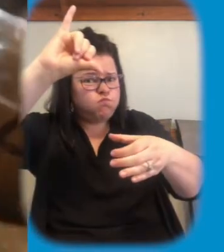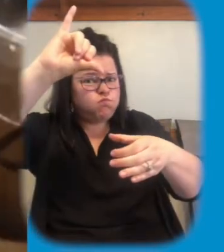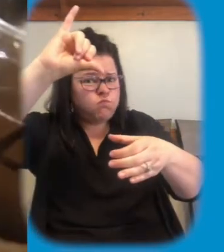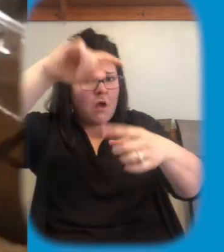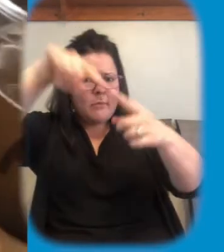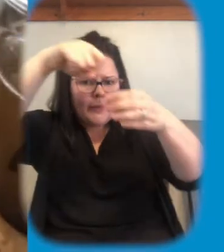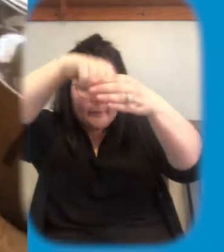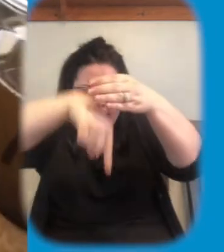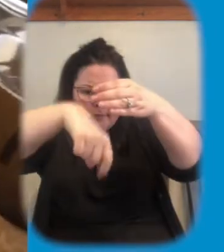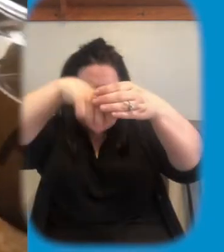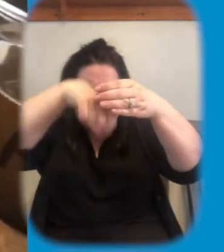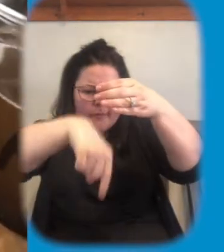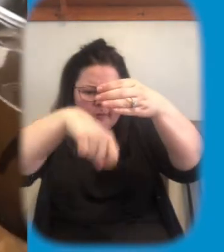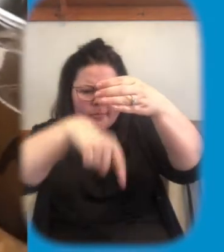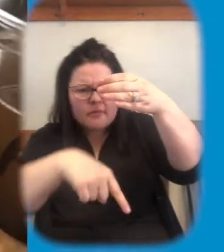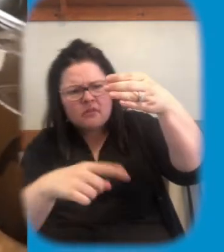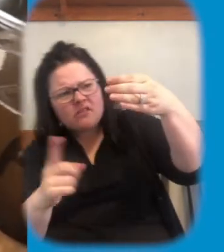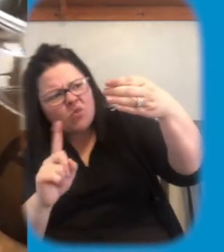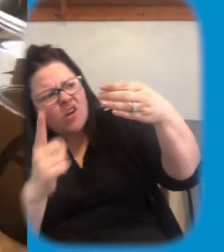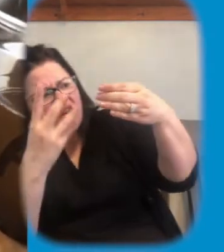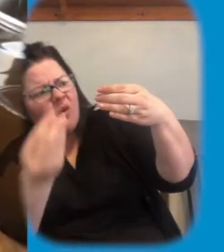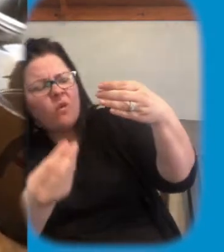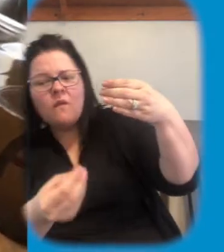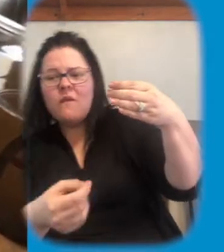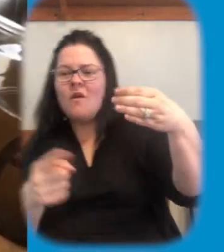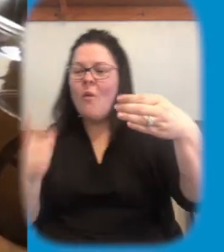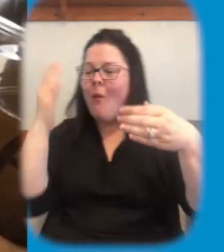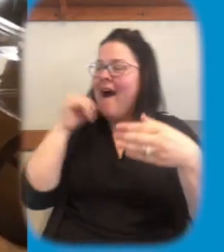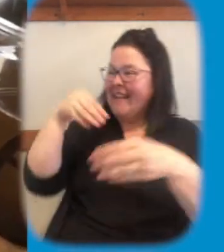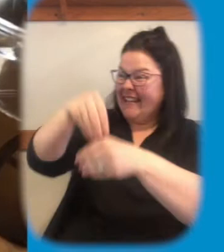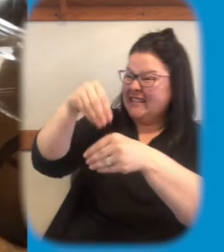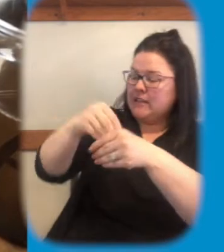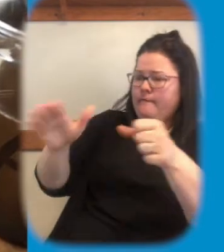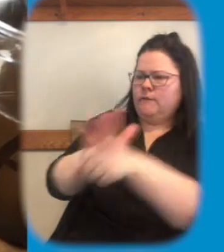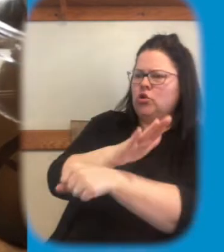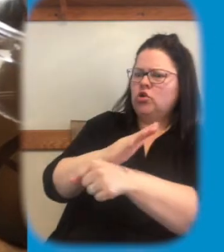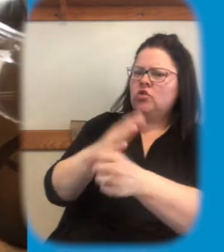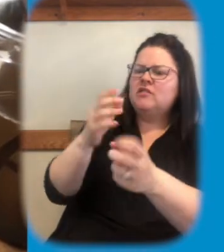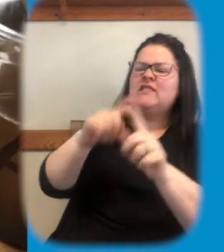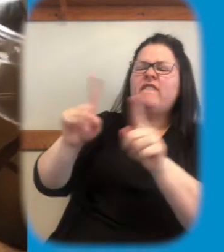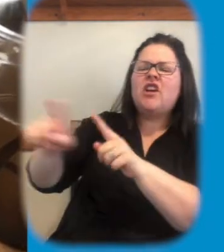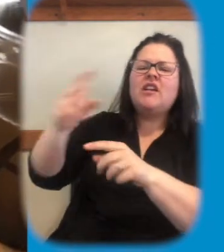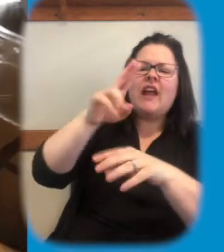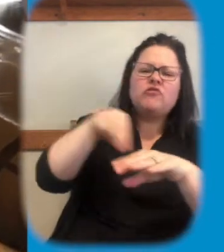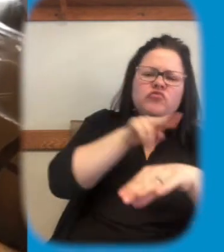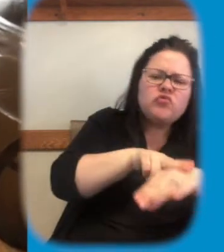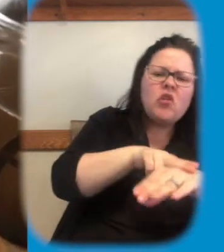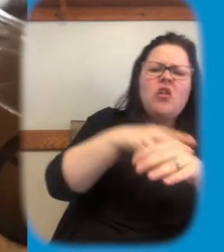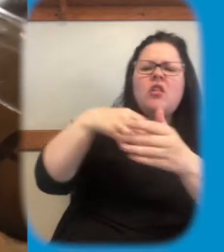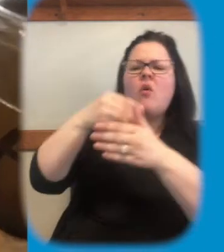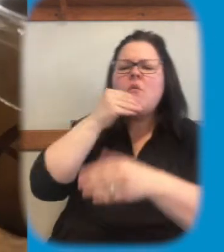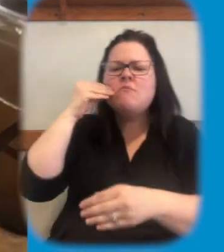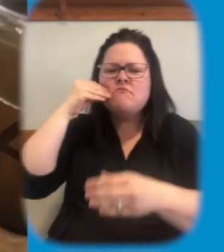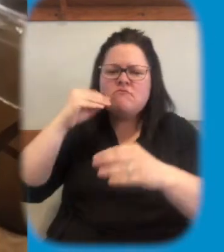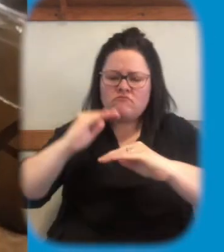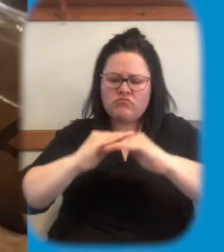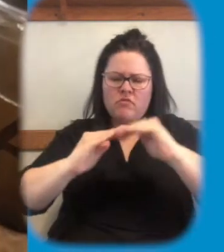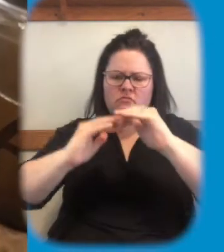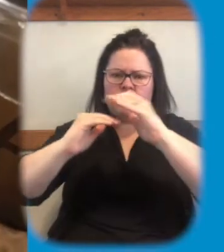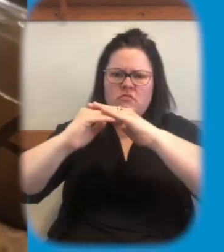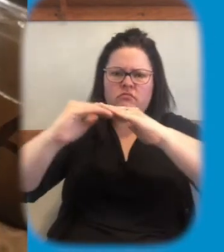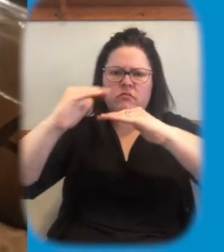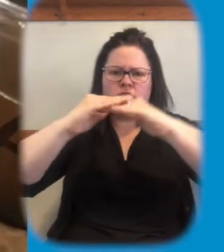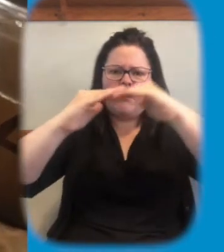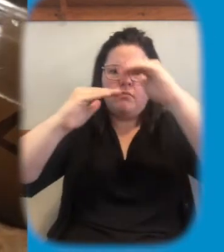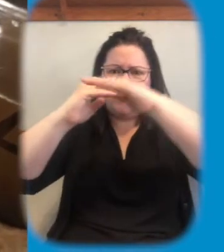careful. Not much is coming out. How come? because we used a lot more materials. Yeah. So some of the materials